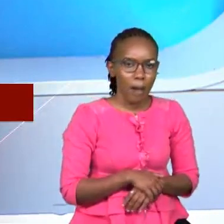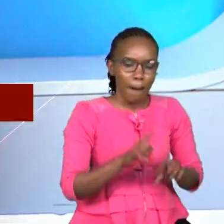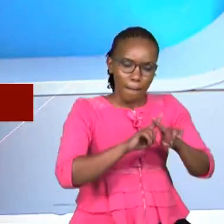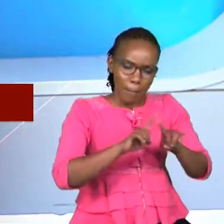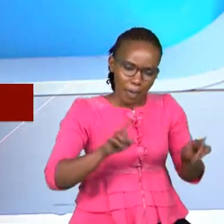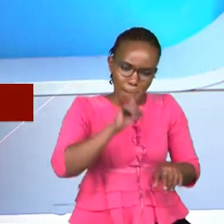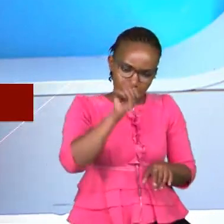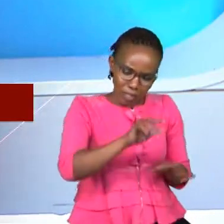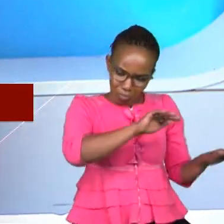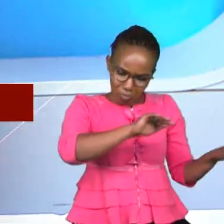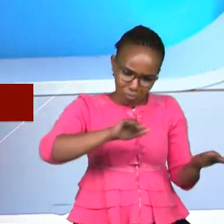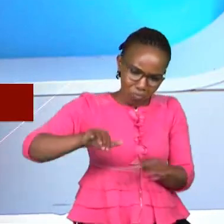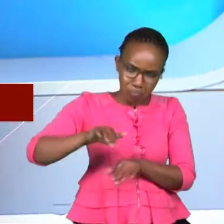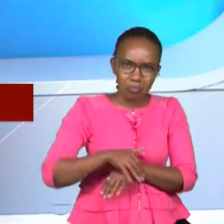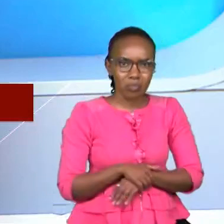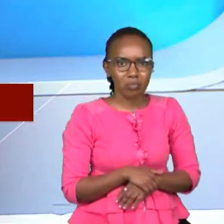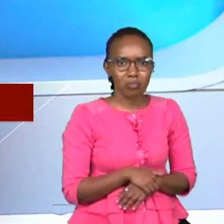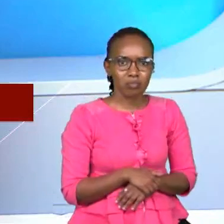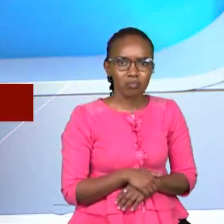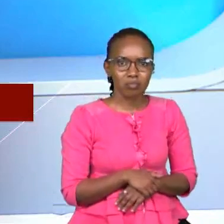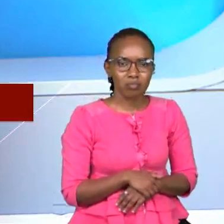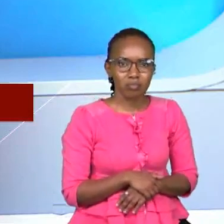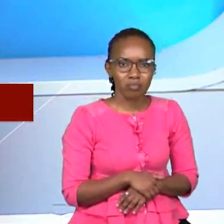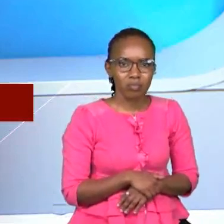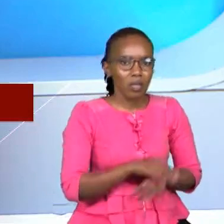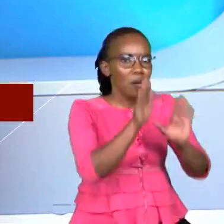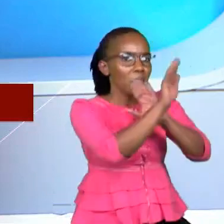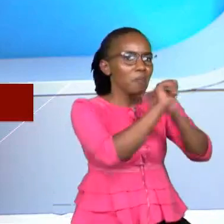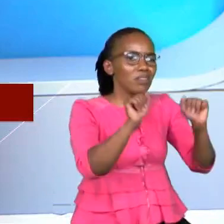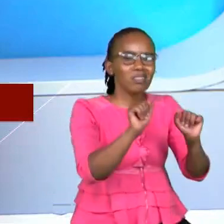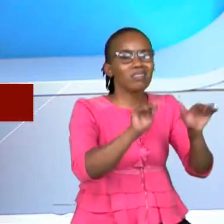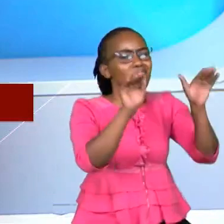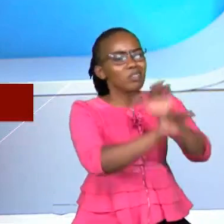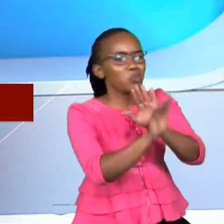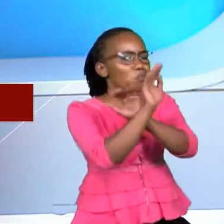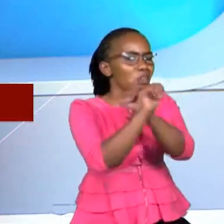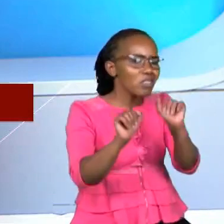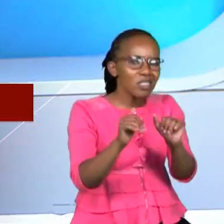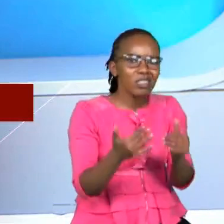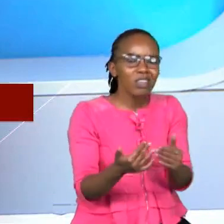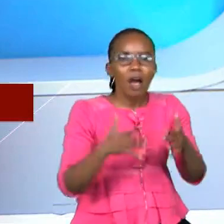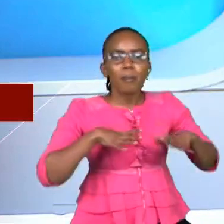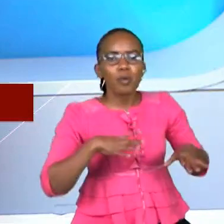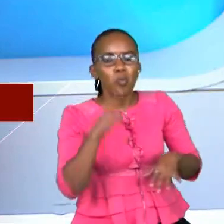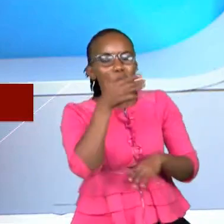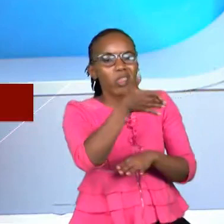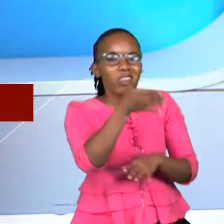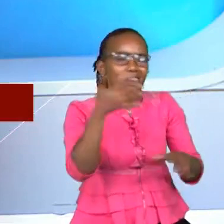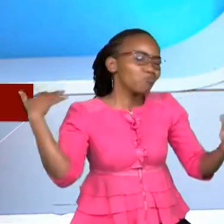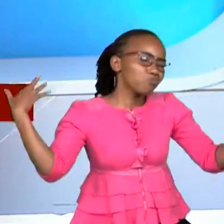attempt to paint the sins of presidents and their deputies and people who've been here